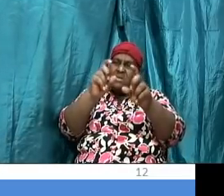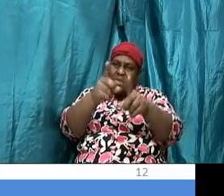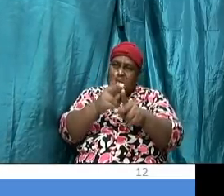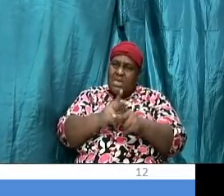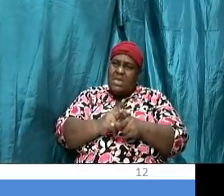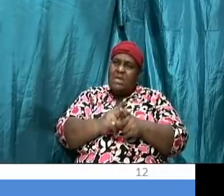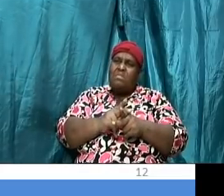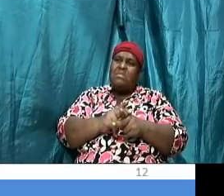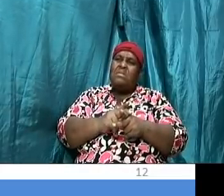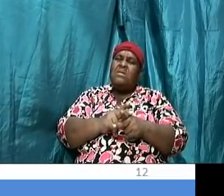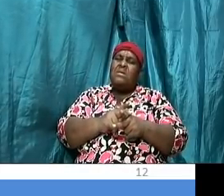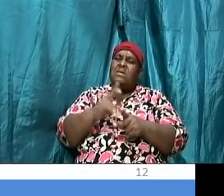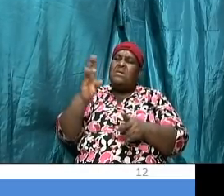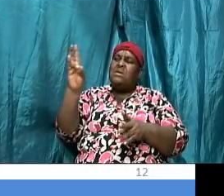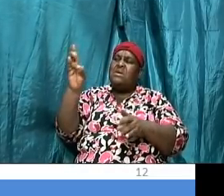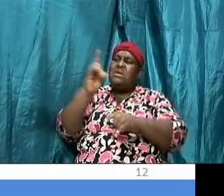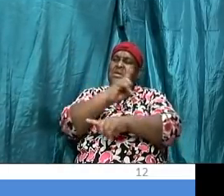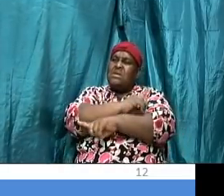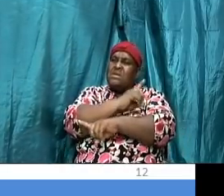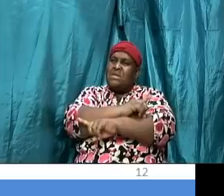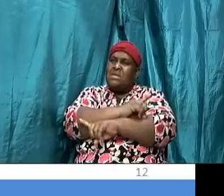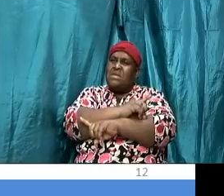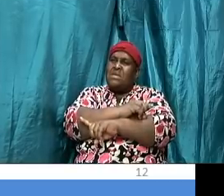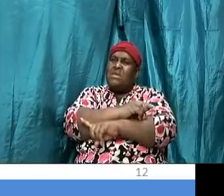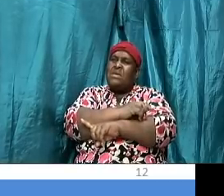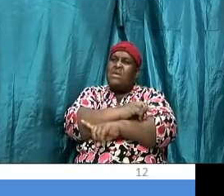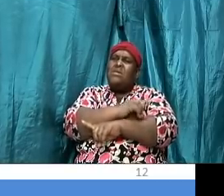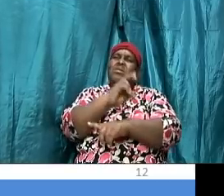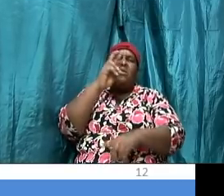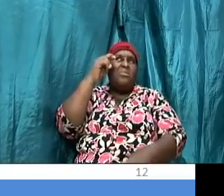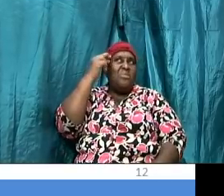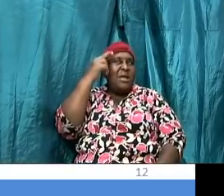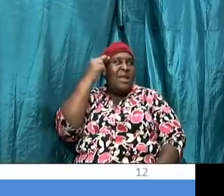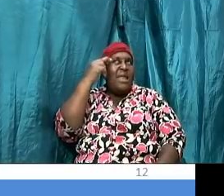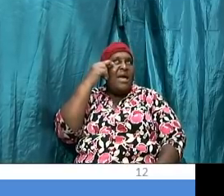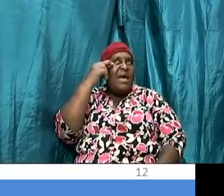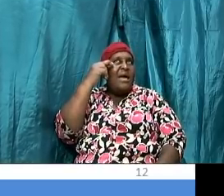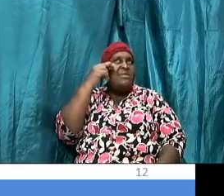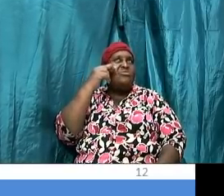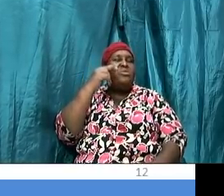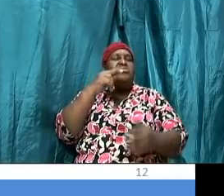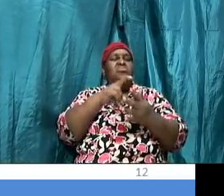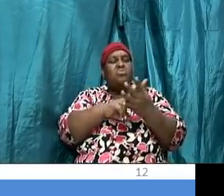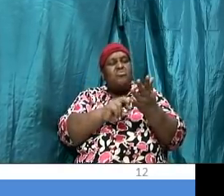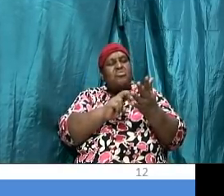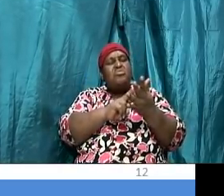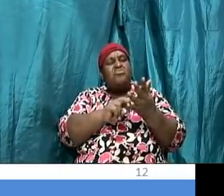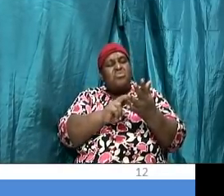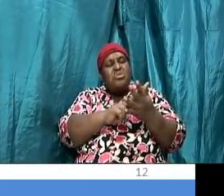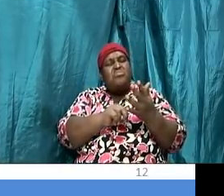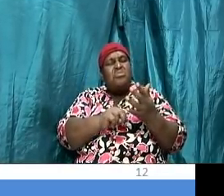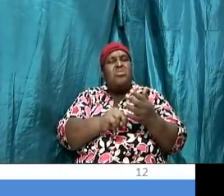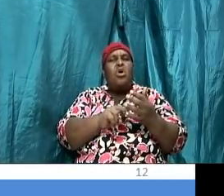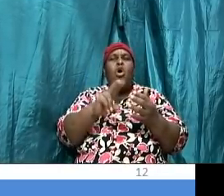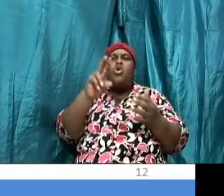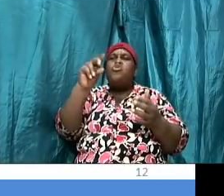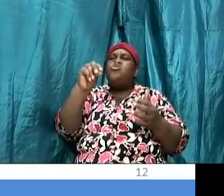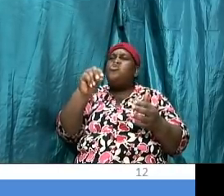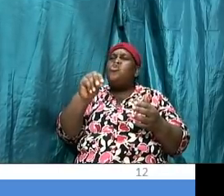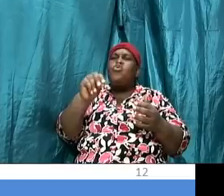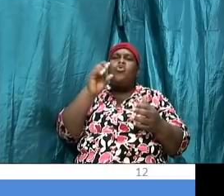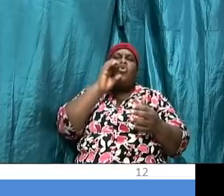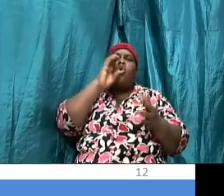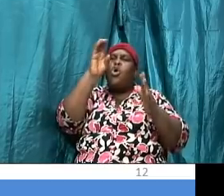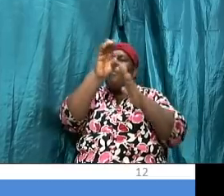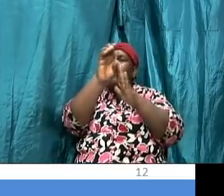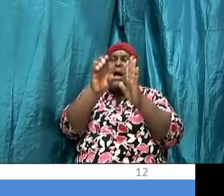we go along that nobody actually kept the Sabbath from this point on. Actually, no commandment